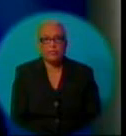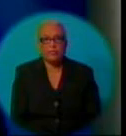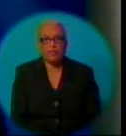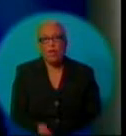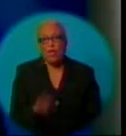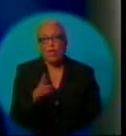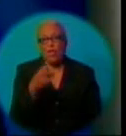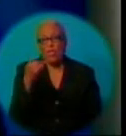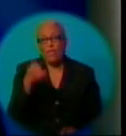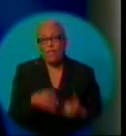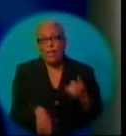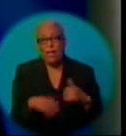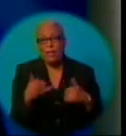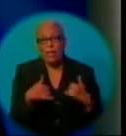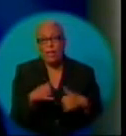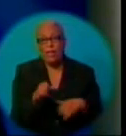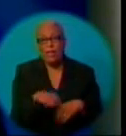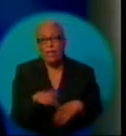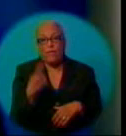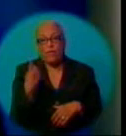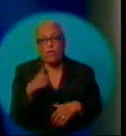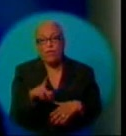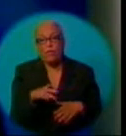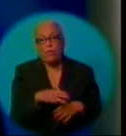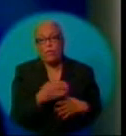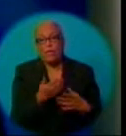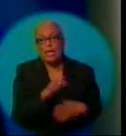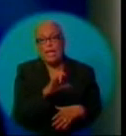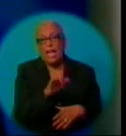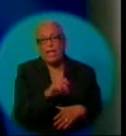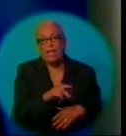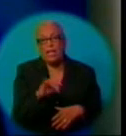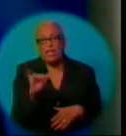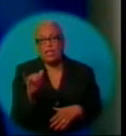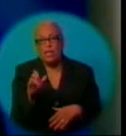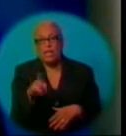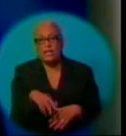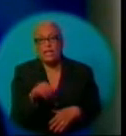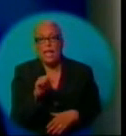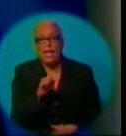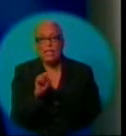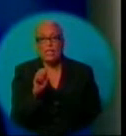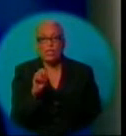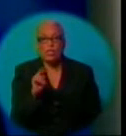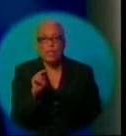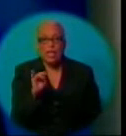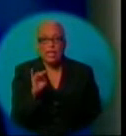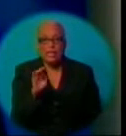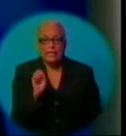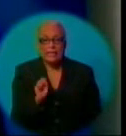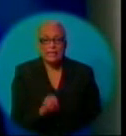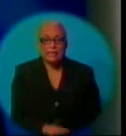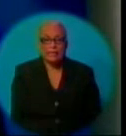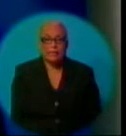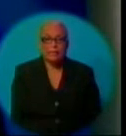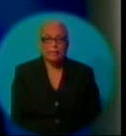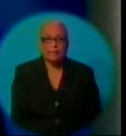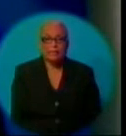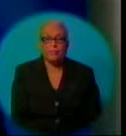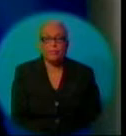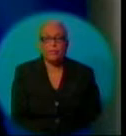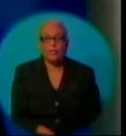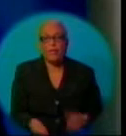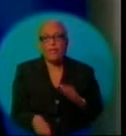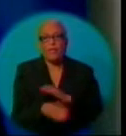that 4th and final playoff spot is up for grabs between the Cavs, Jackson, and the Sonics. On